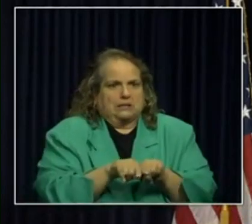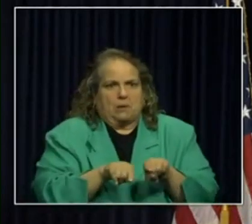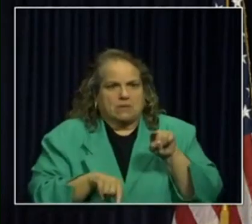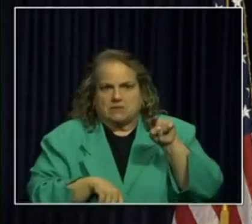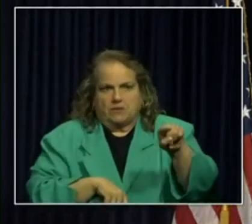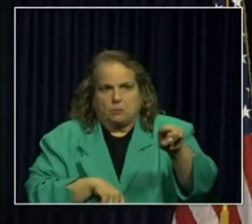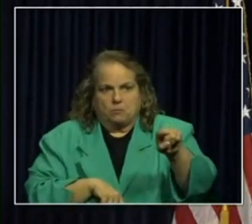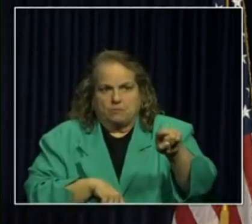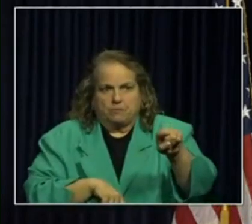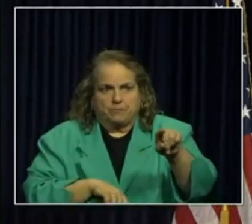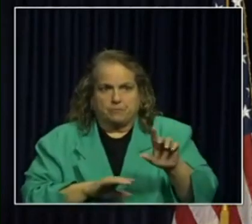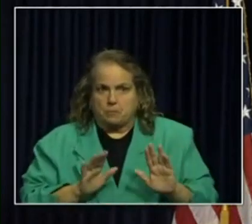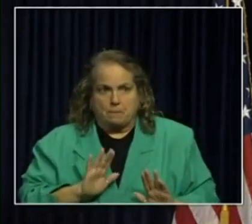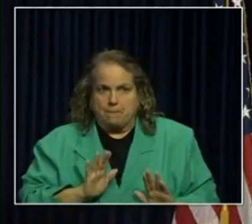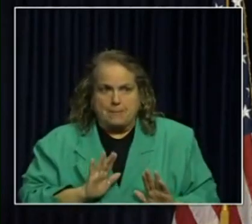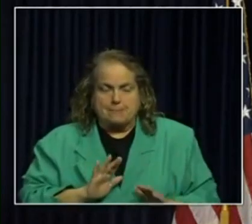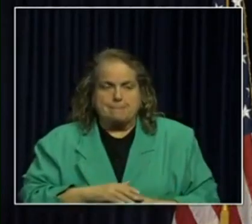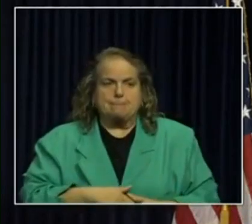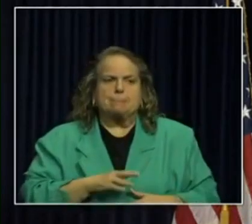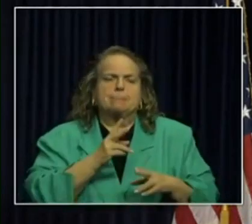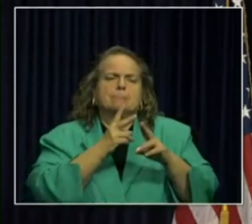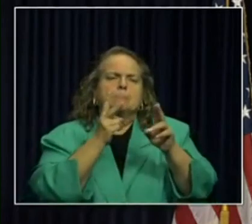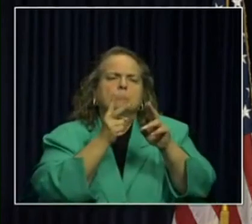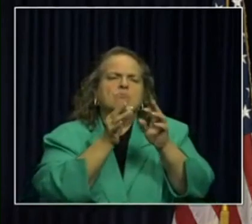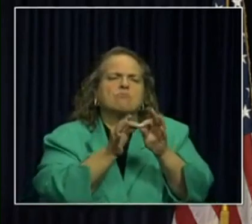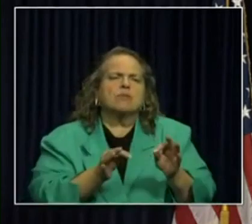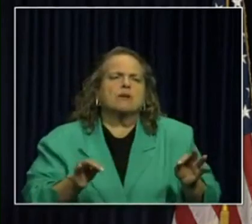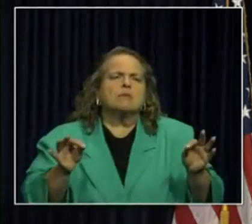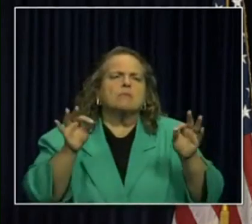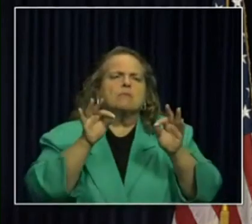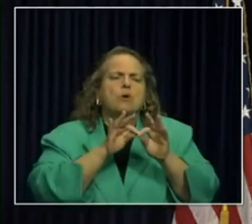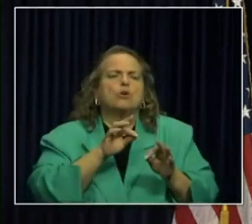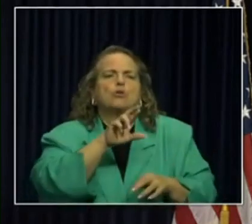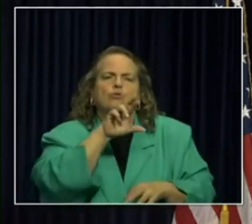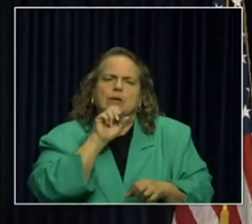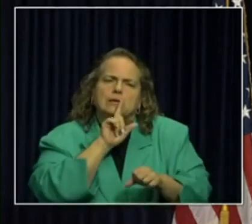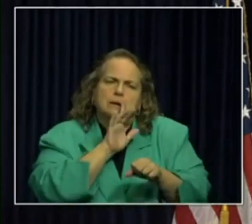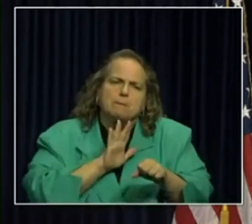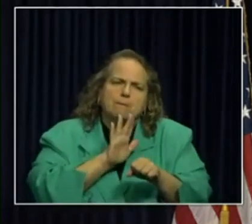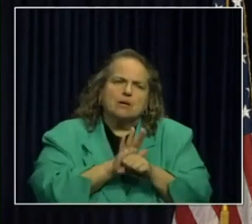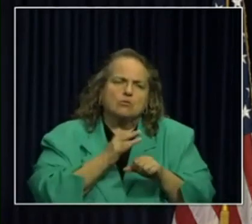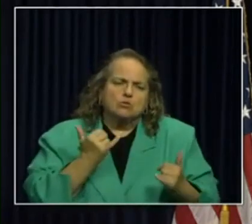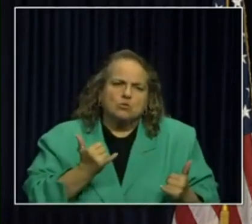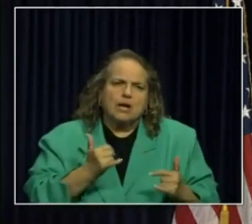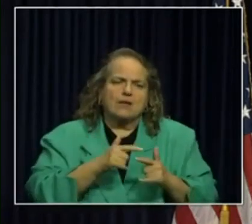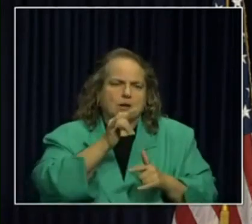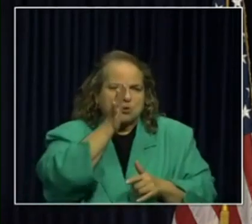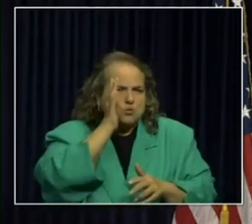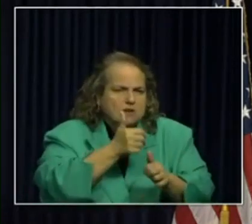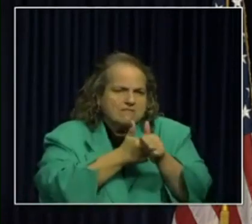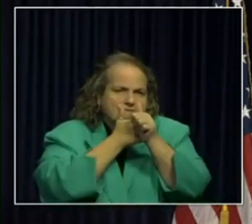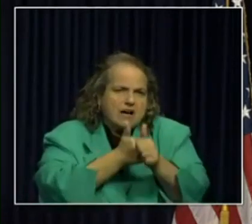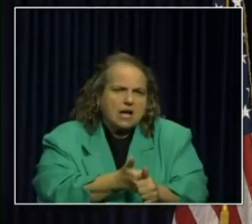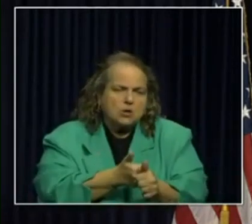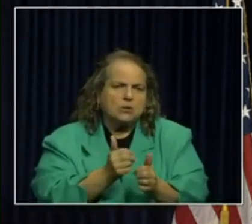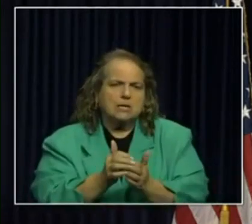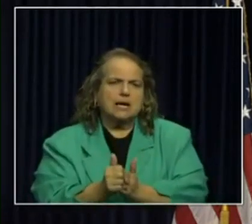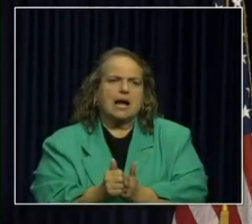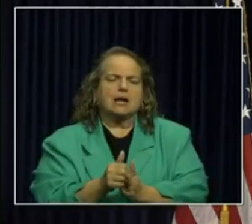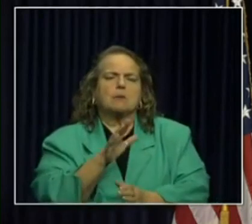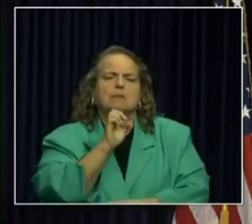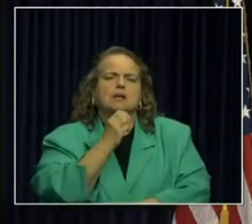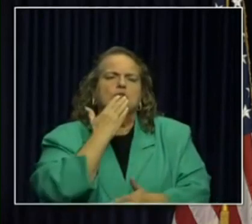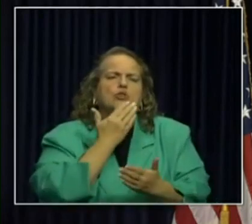here. So it is incredibly important that we recommit today to follow the guidance, to be a good